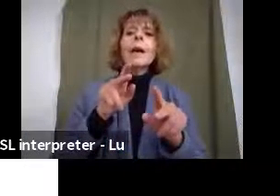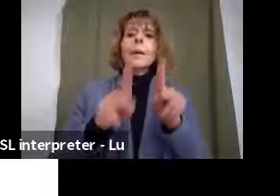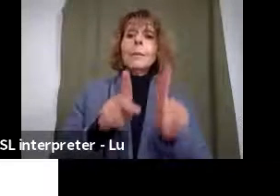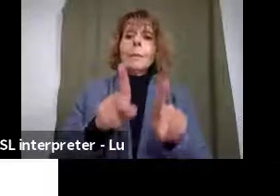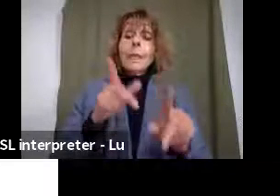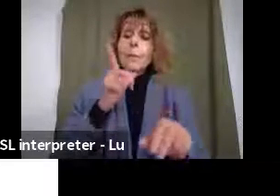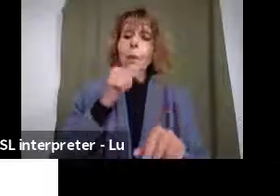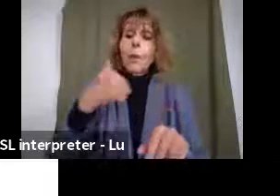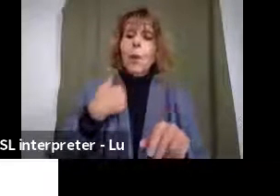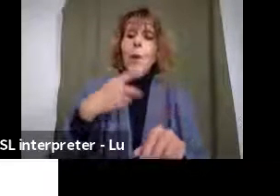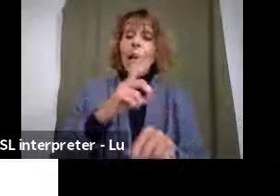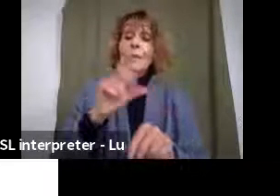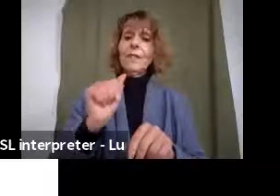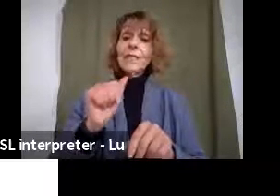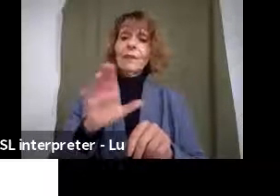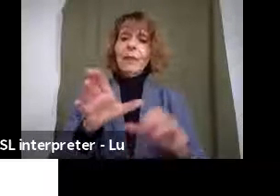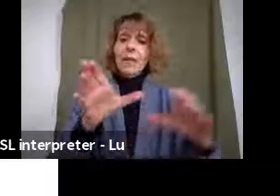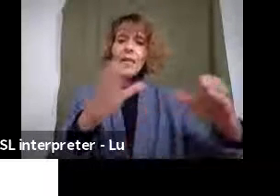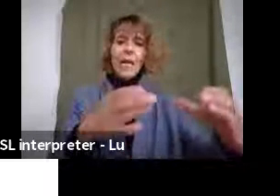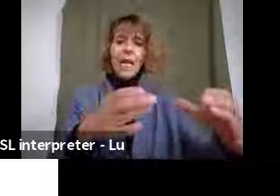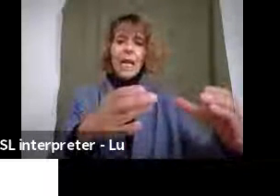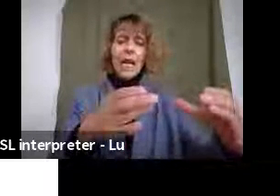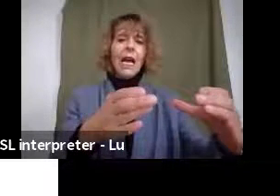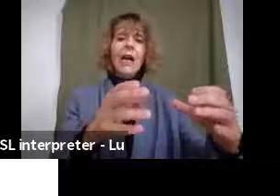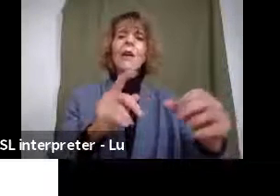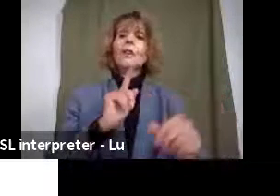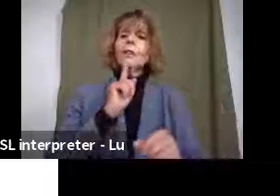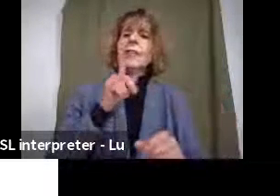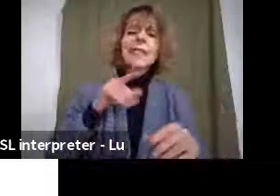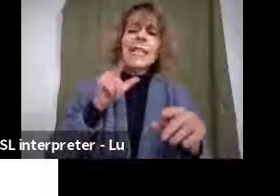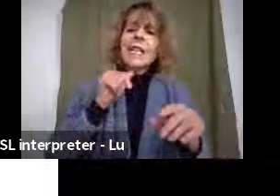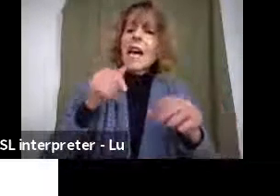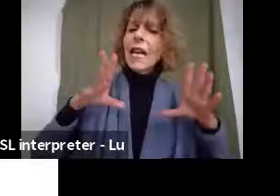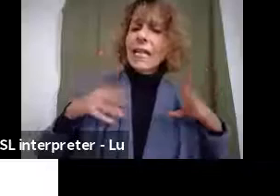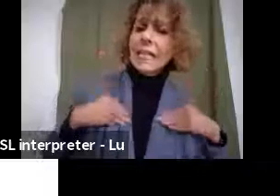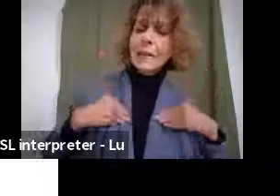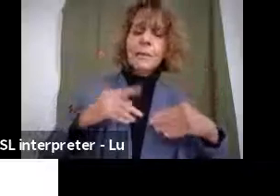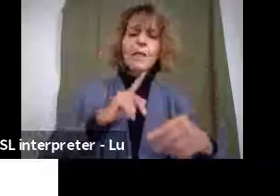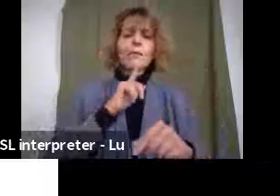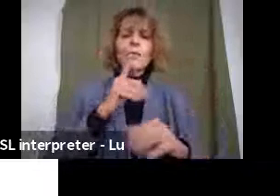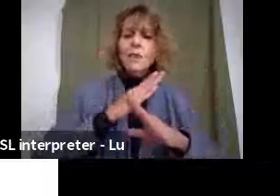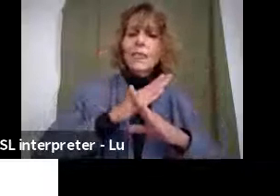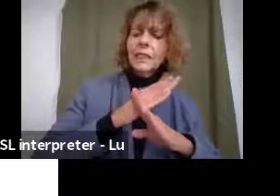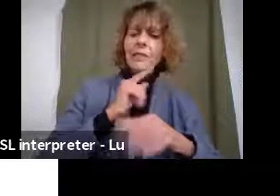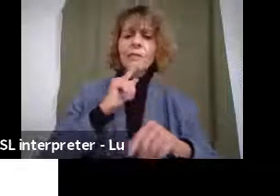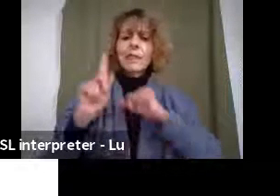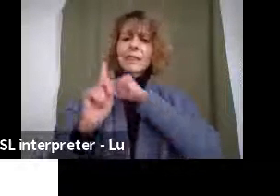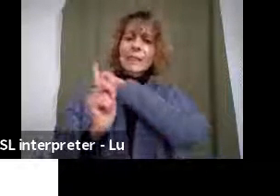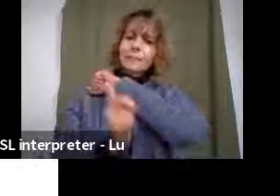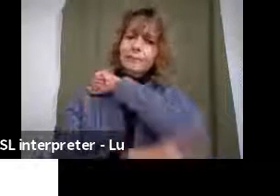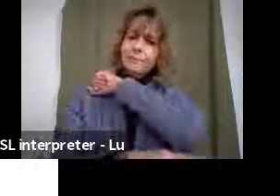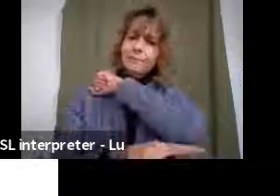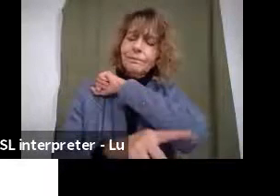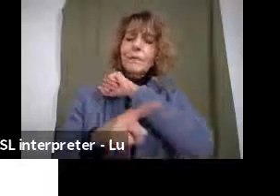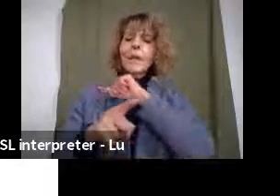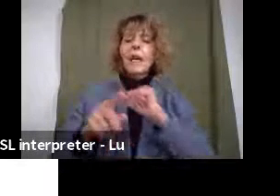time. Many states had what were known as ugly laws, and so it was illegal to